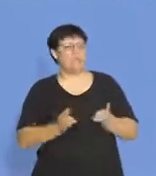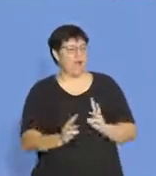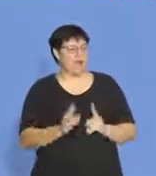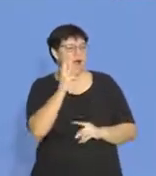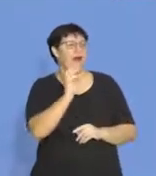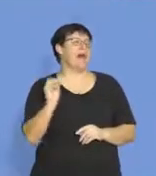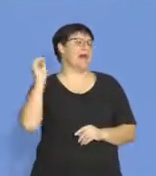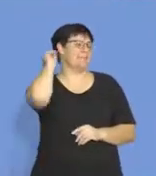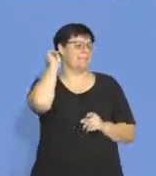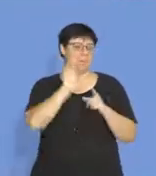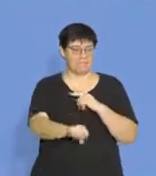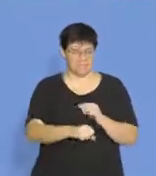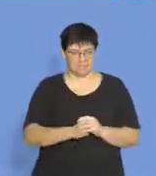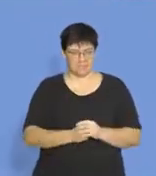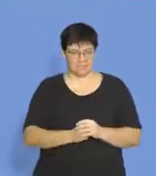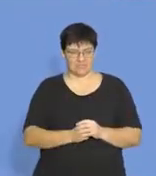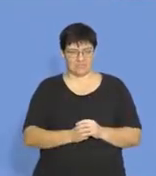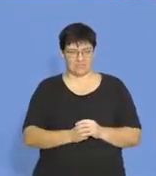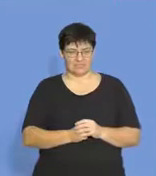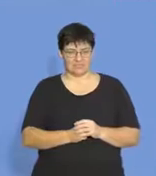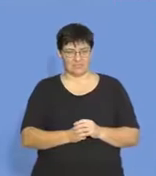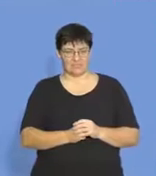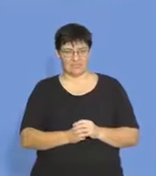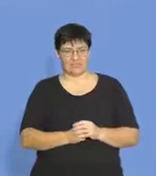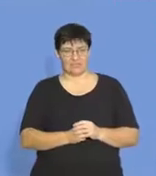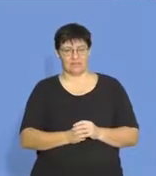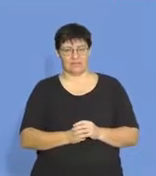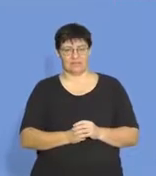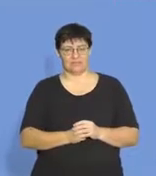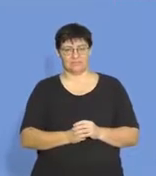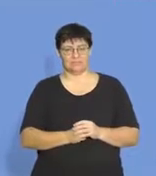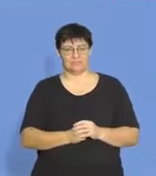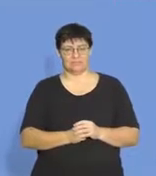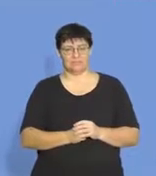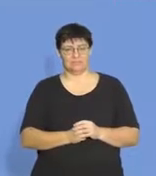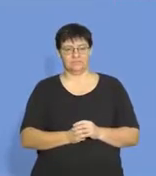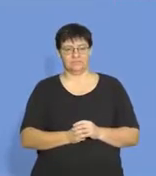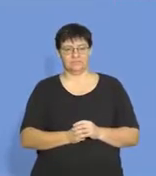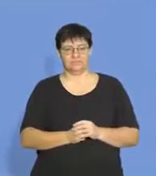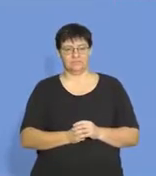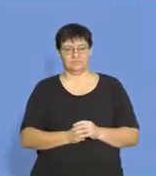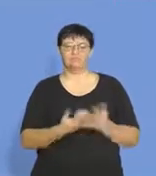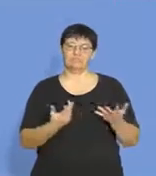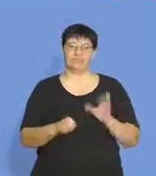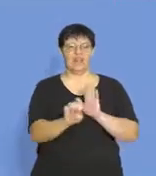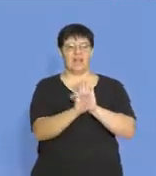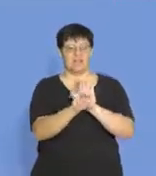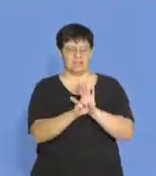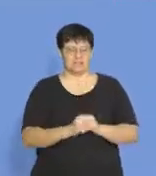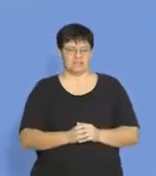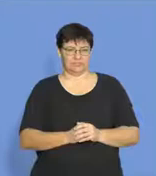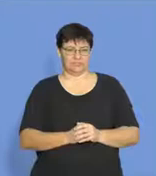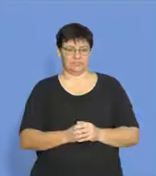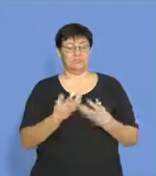can remember which direction the sign goes in. Now, in terms of typical